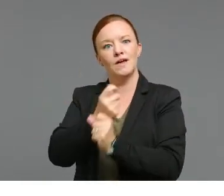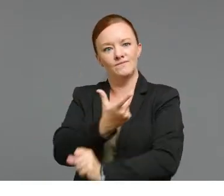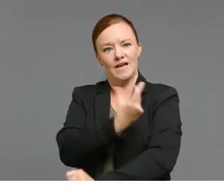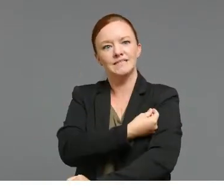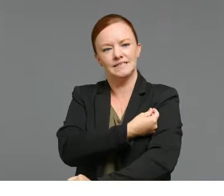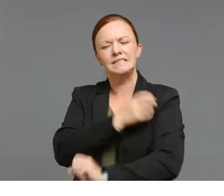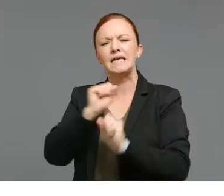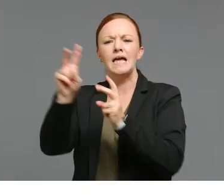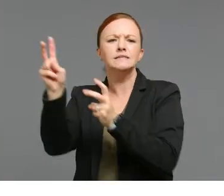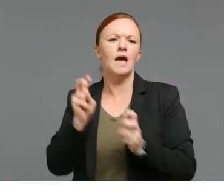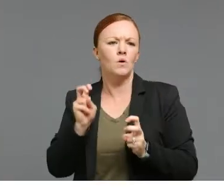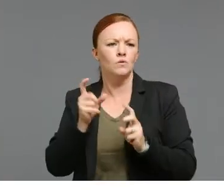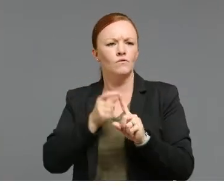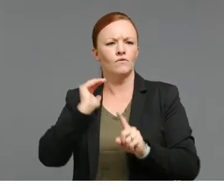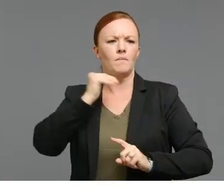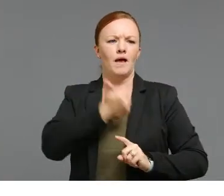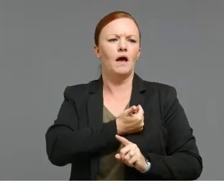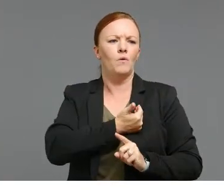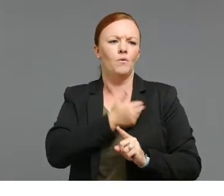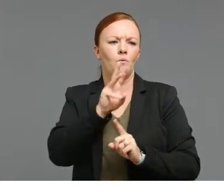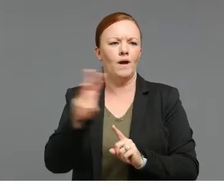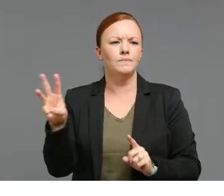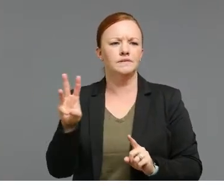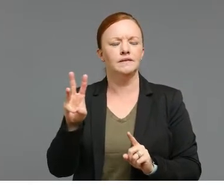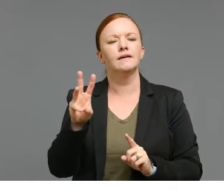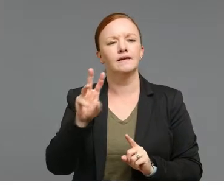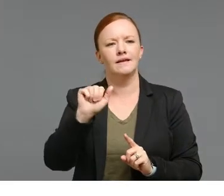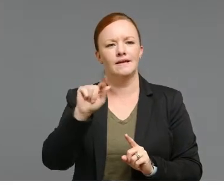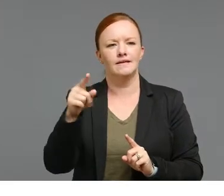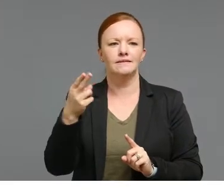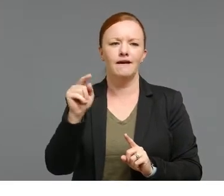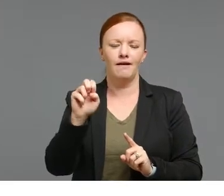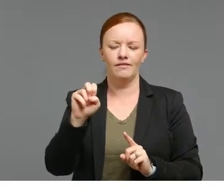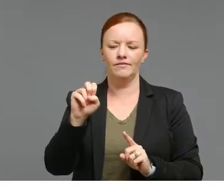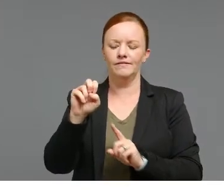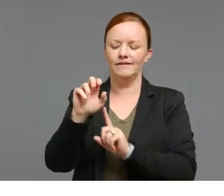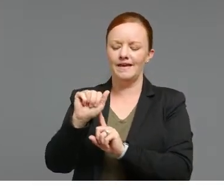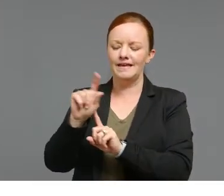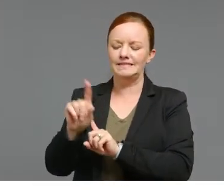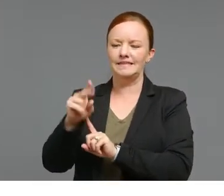our COVID-19 communication website.